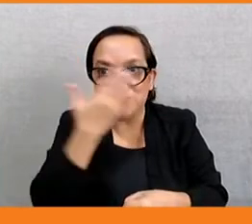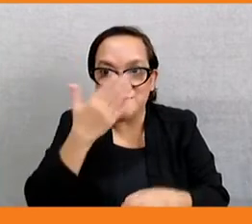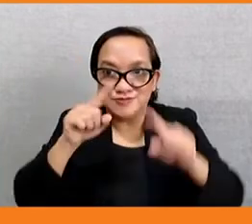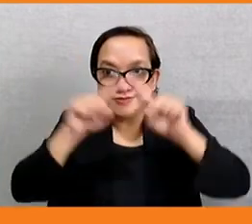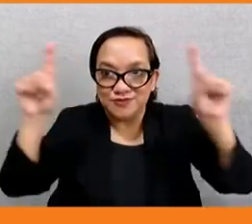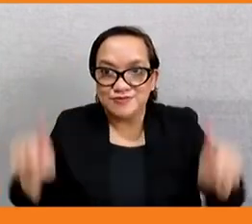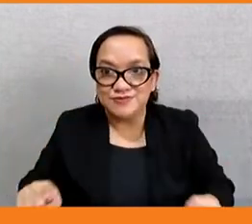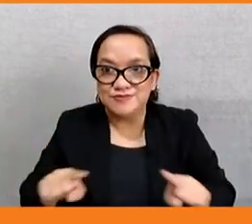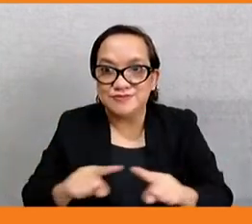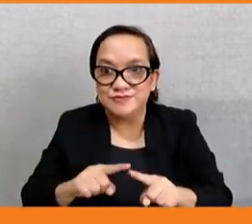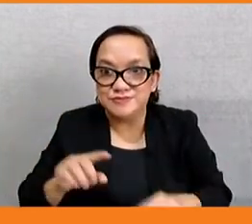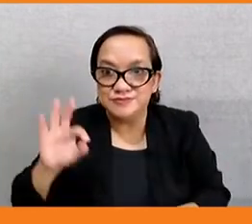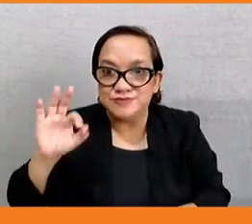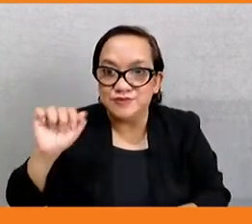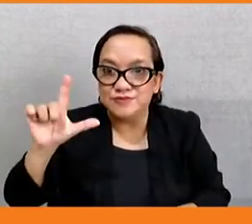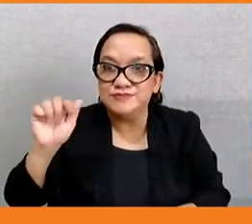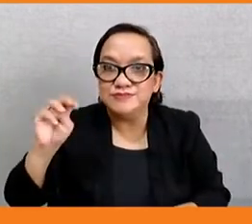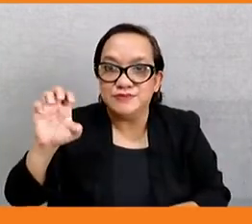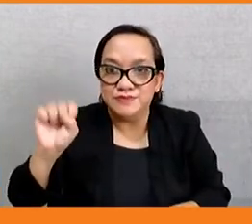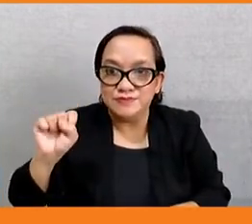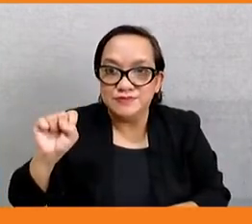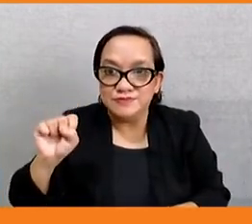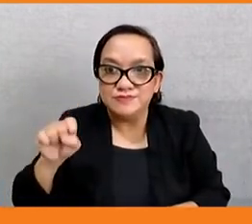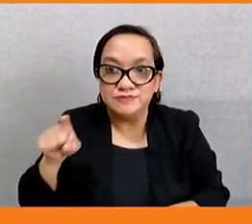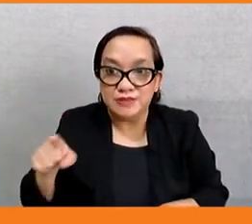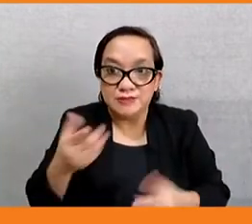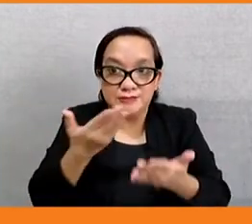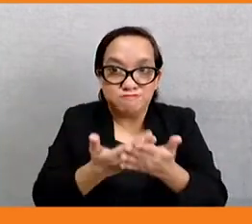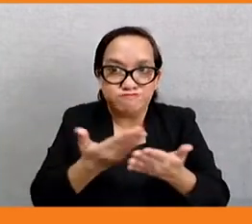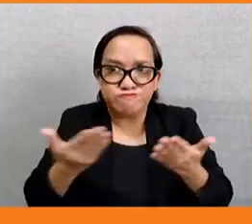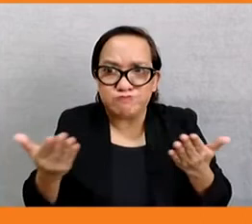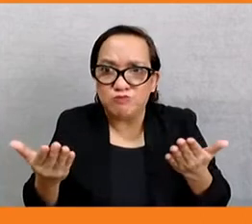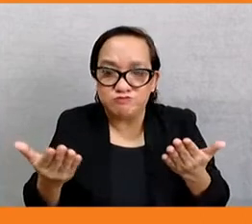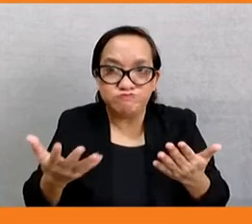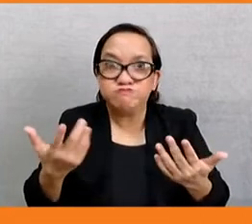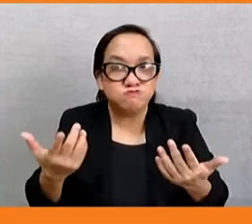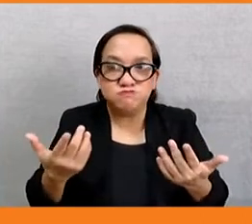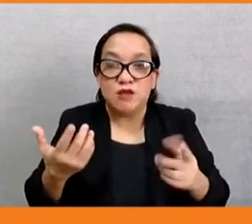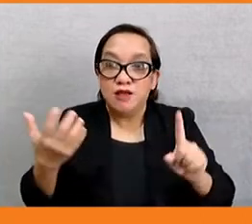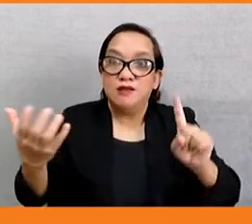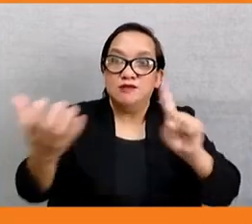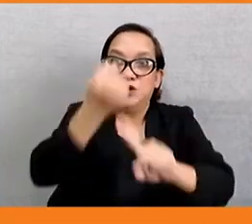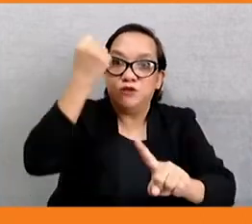need financing resources to counter the economic impact of the COVID-19 pandemic and others.